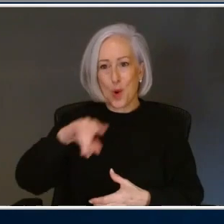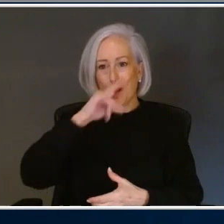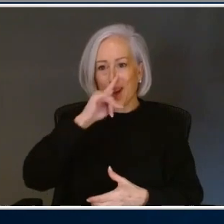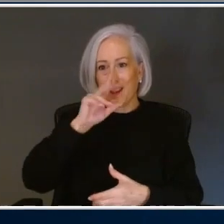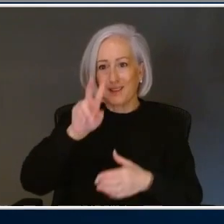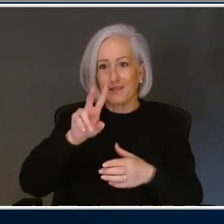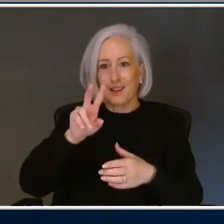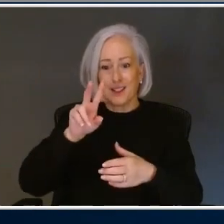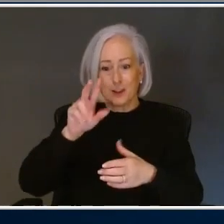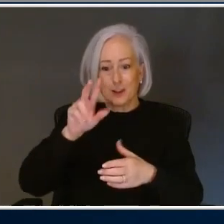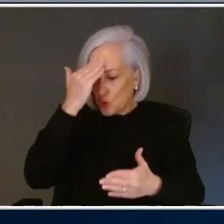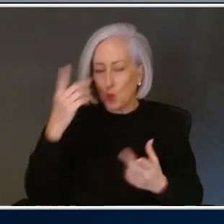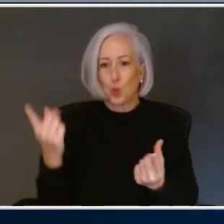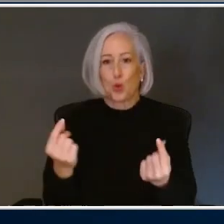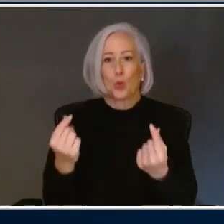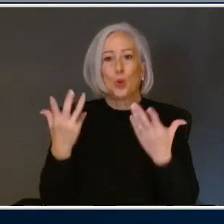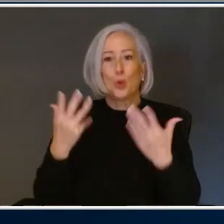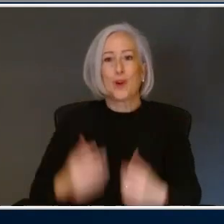and knew what to do?